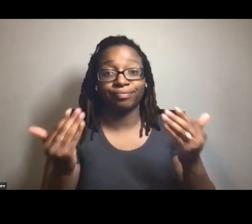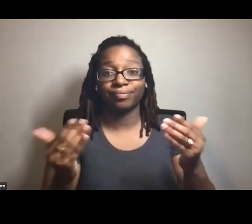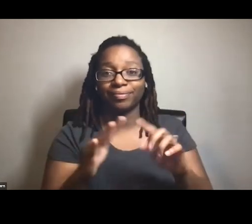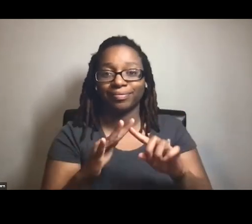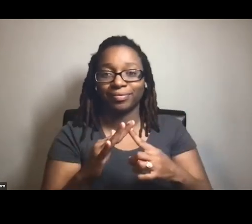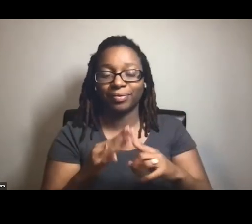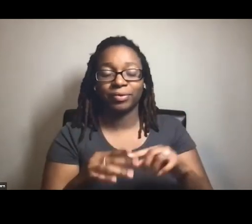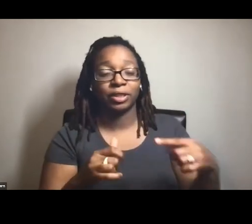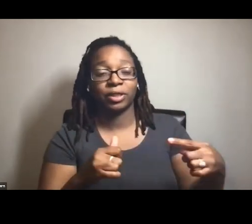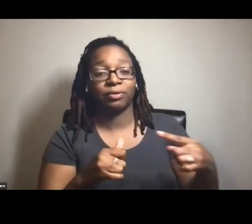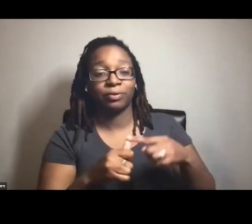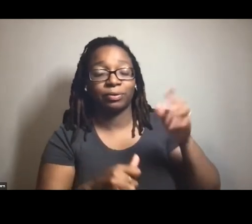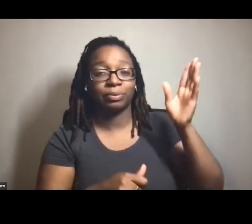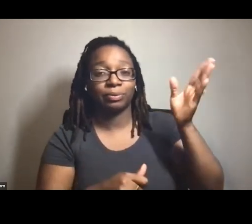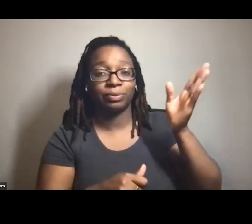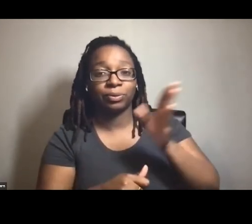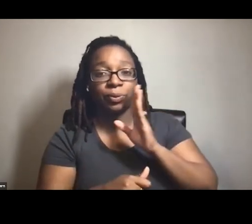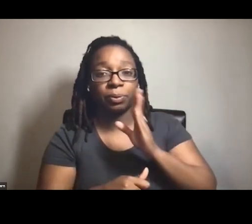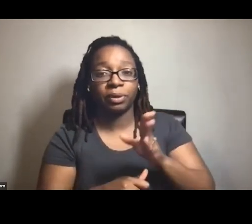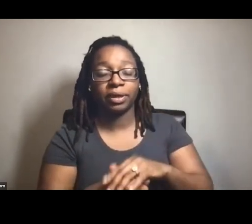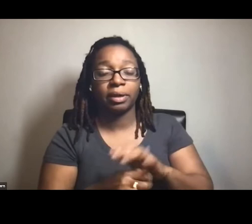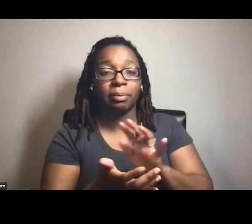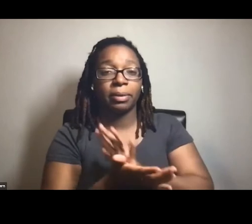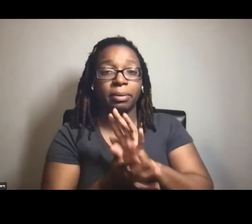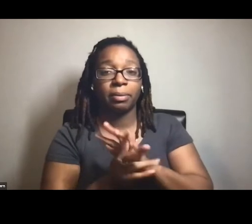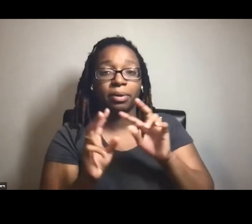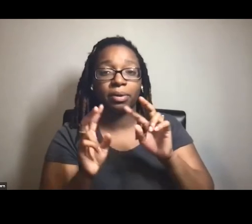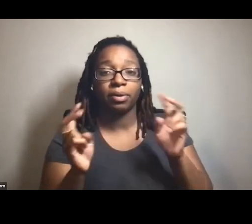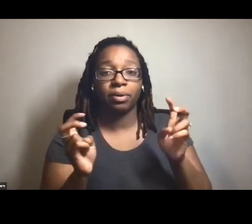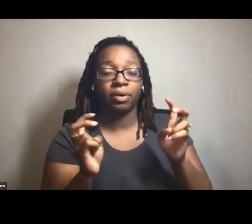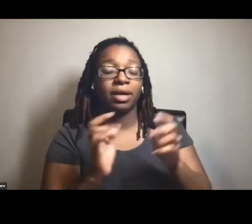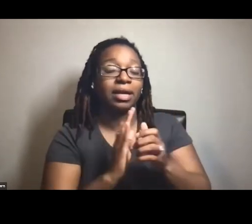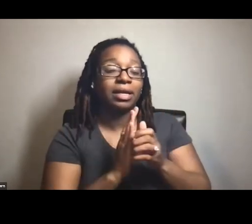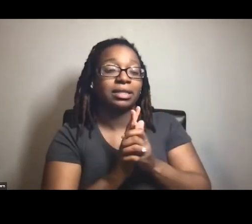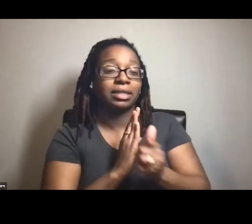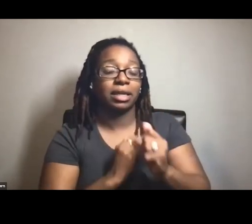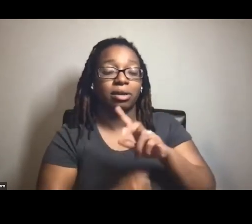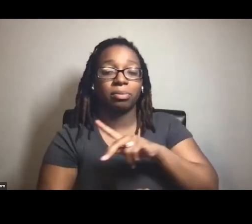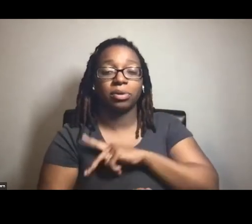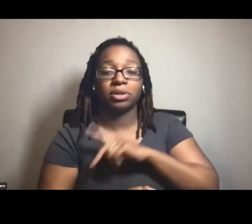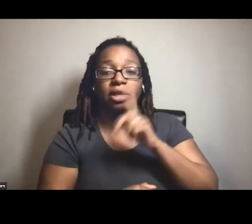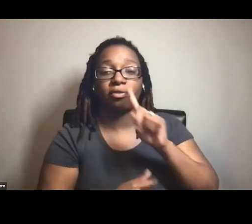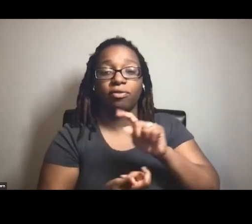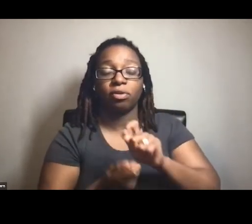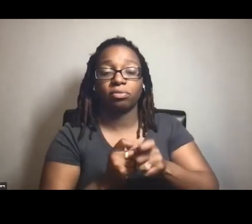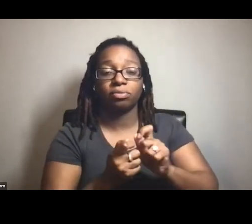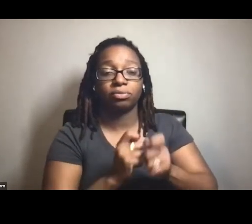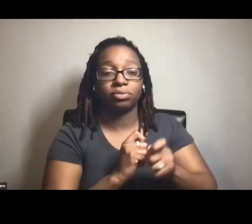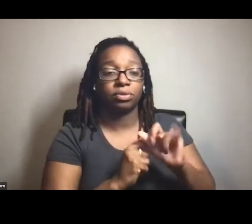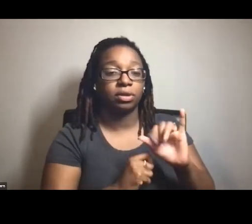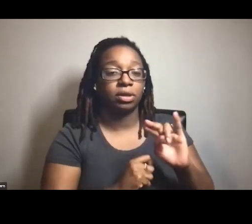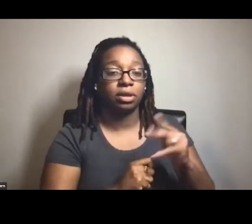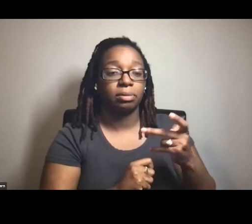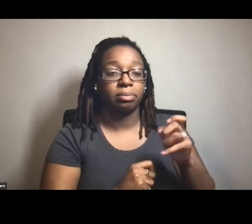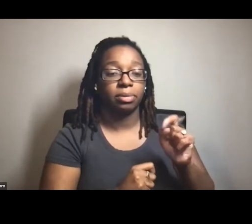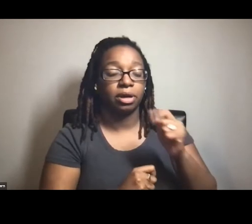first presentation is the paper titled WearSkill, Personalized and Interchangeable Input with Wearables for Users with